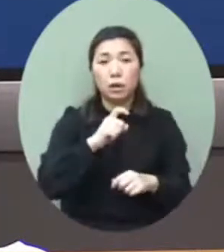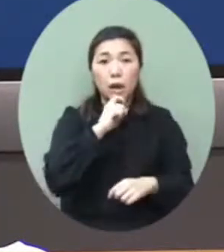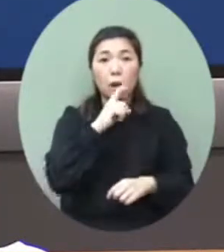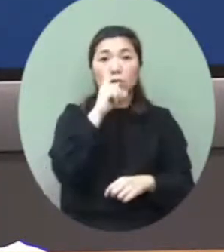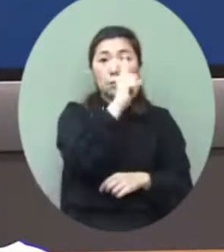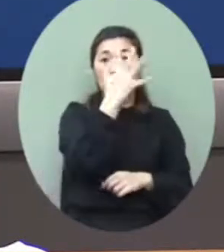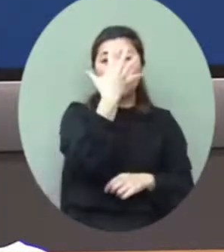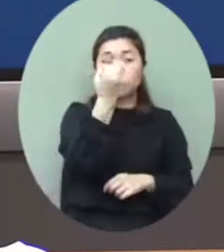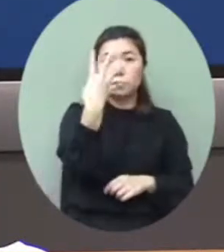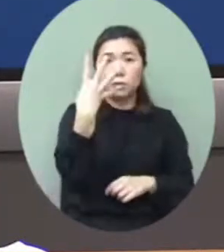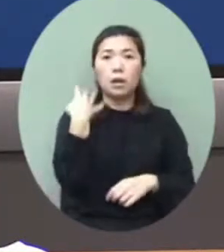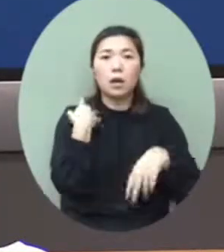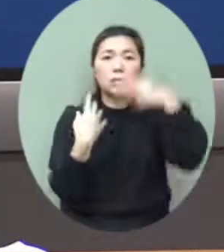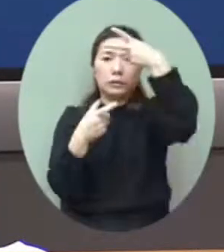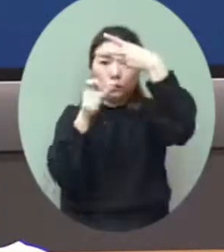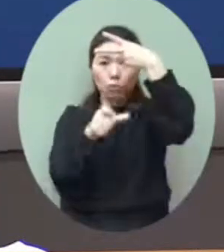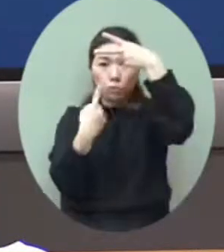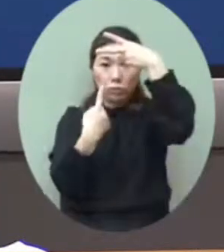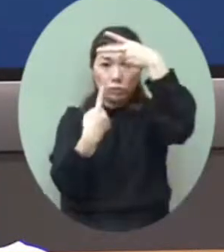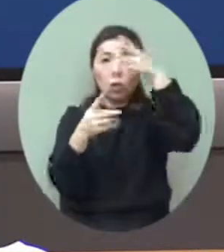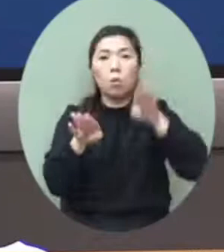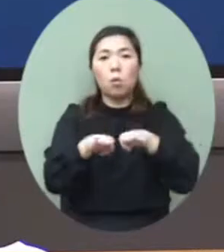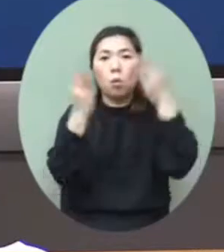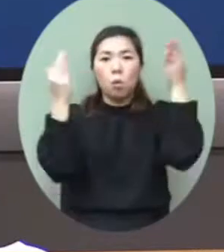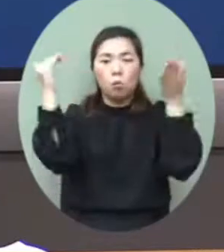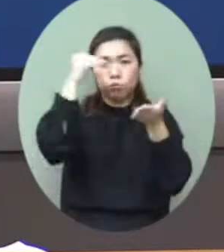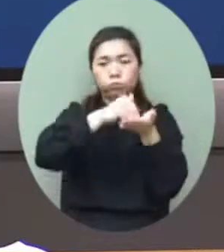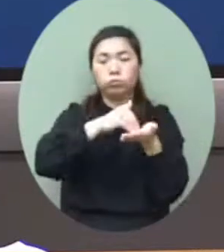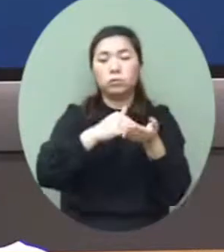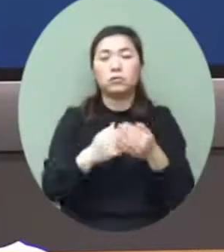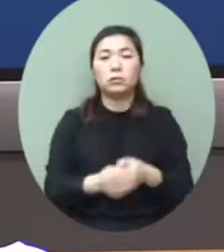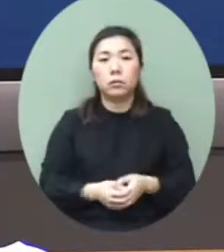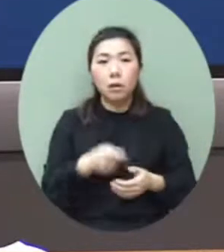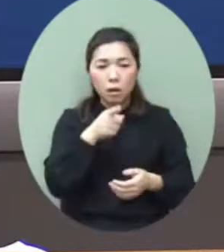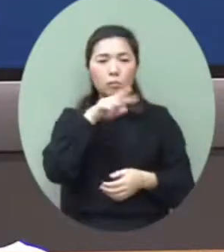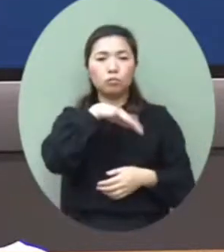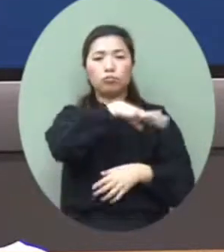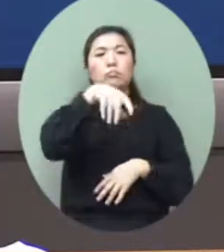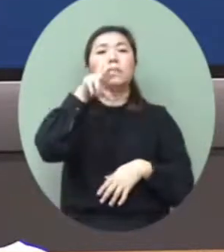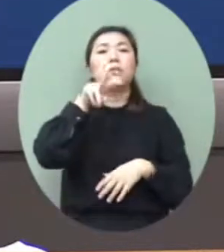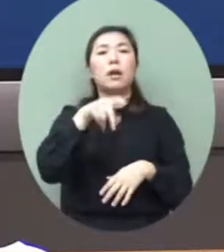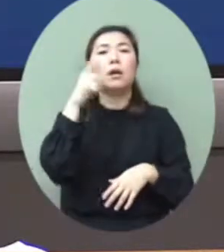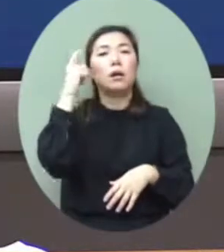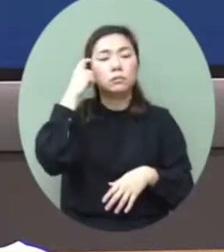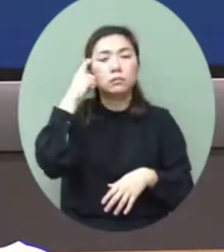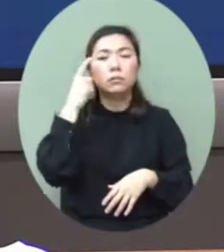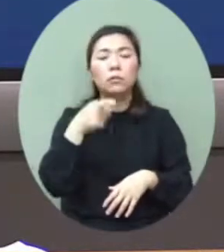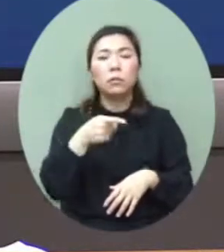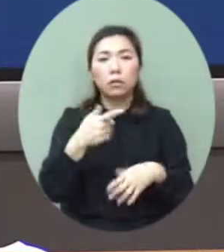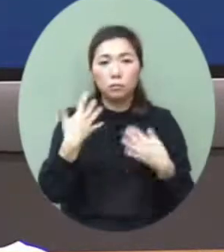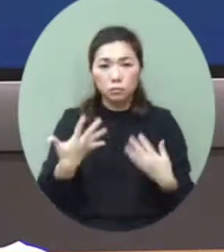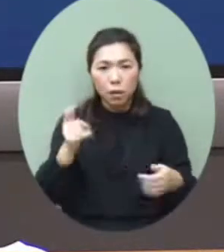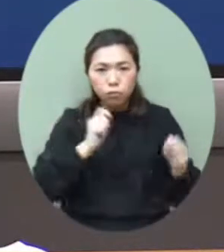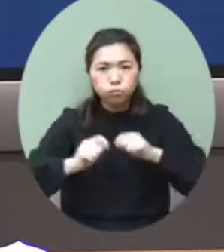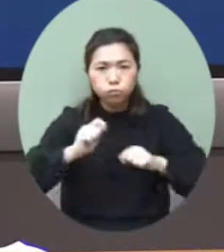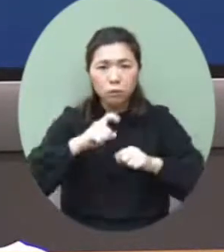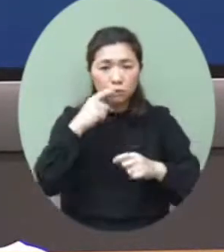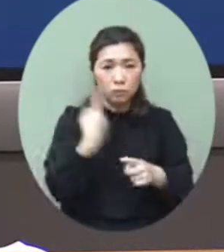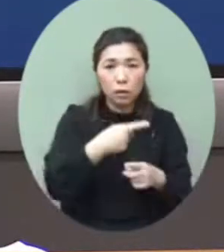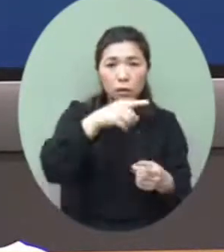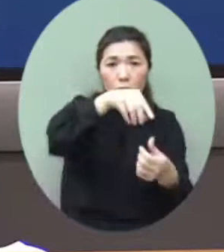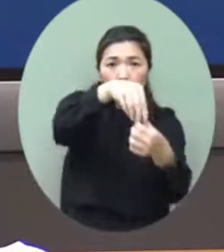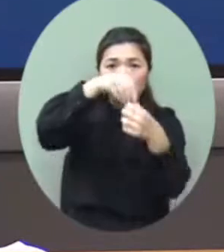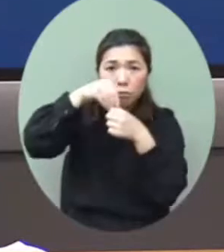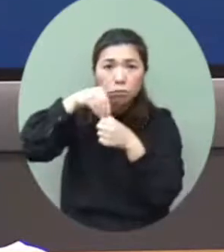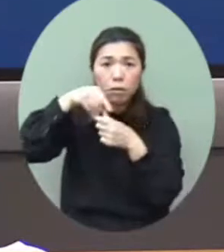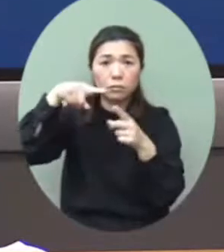226 RTD operations were completed and 154 were completed after